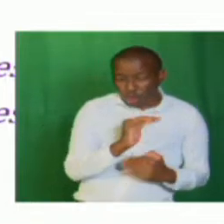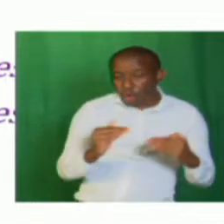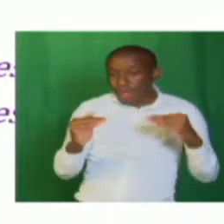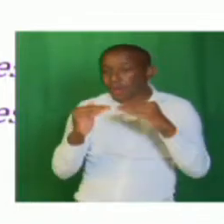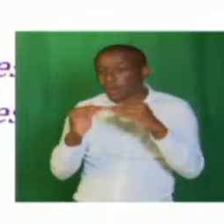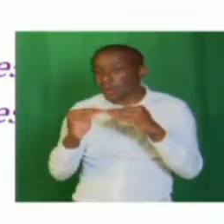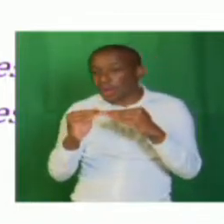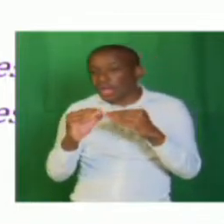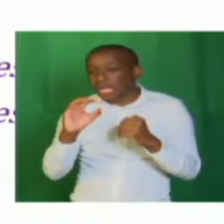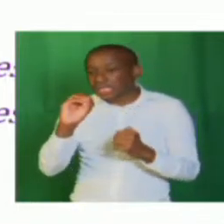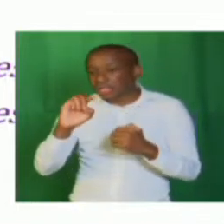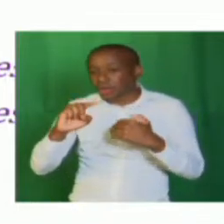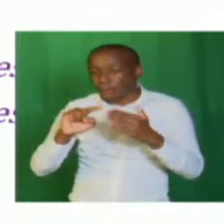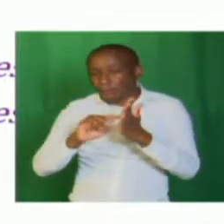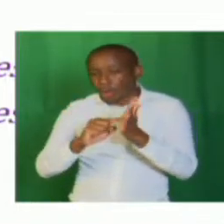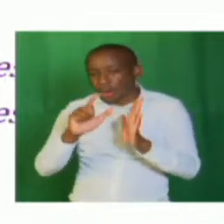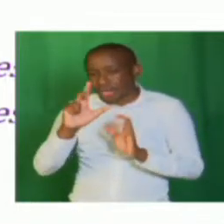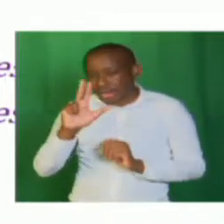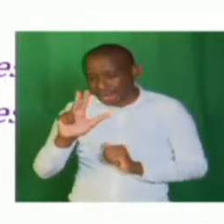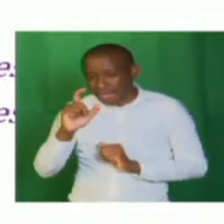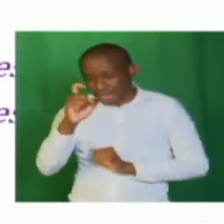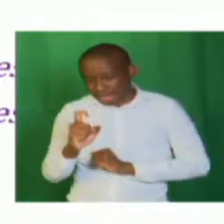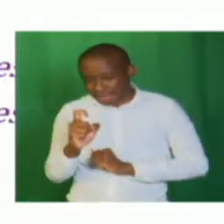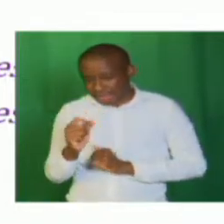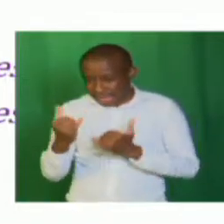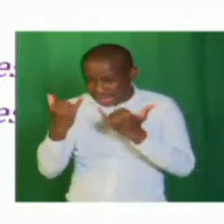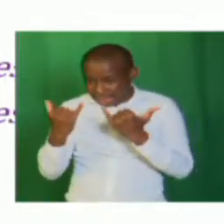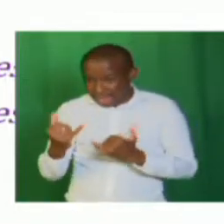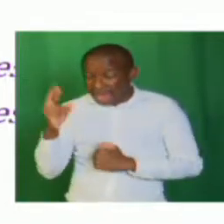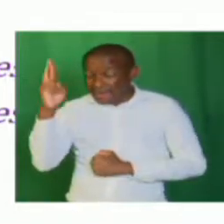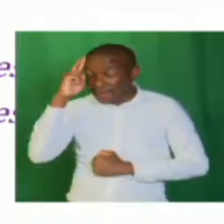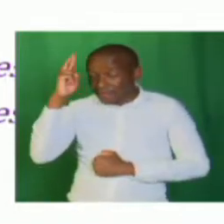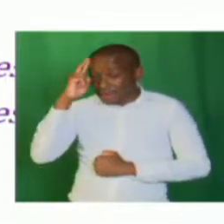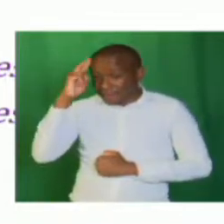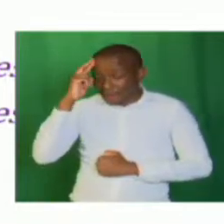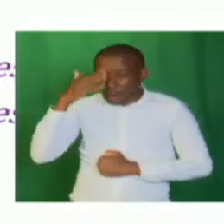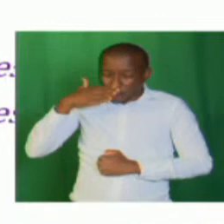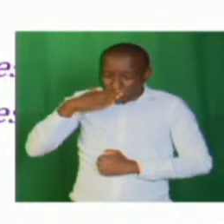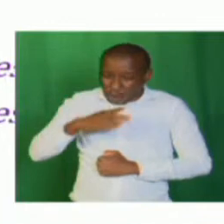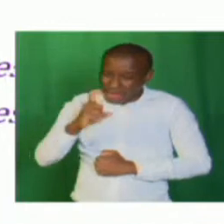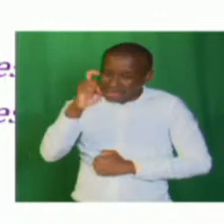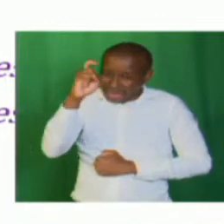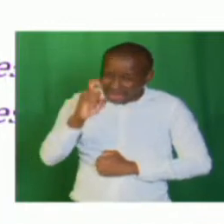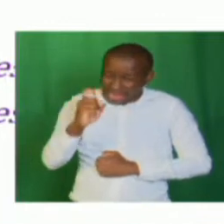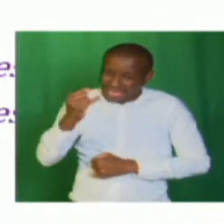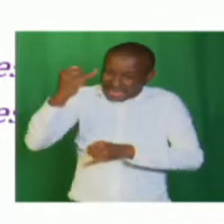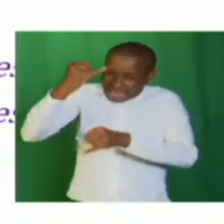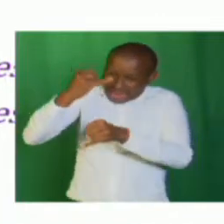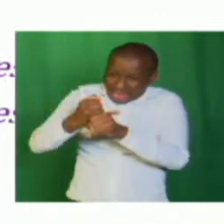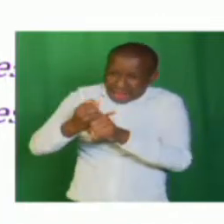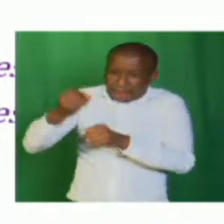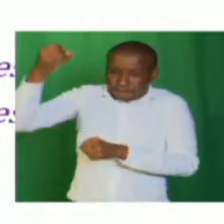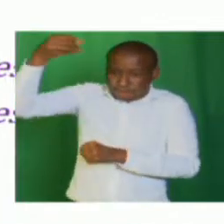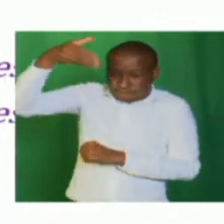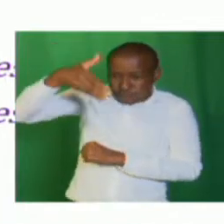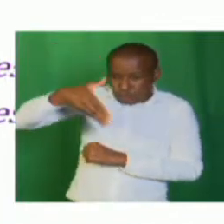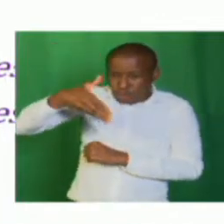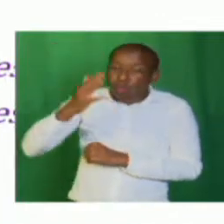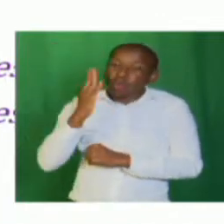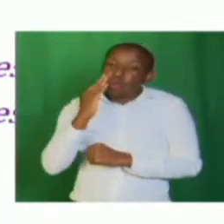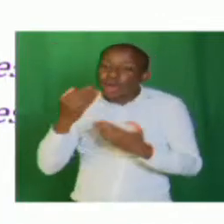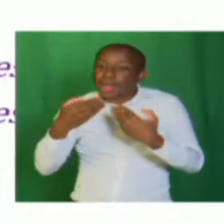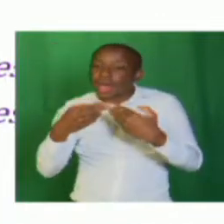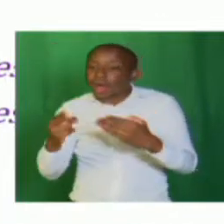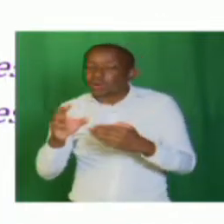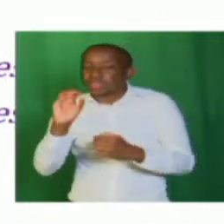to 0.8x. Remember, we are looking for the x value or the input value when the output value